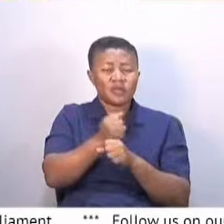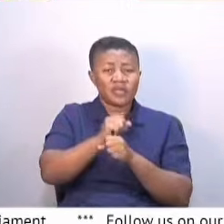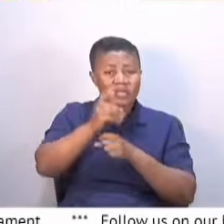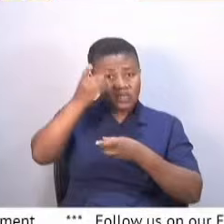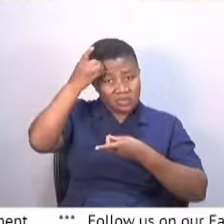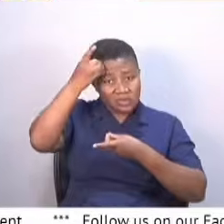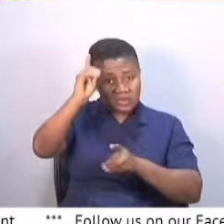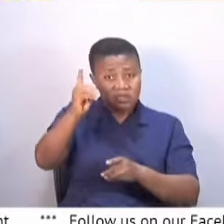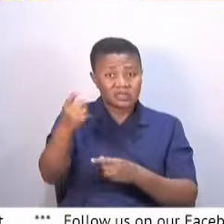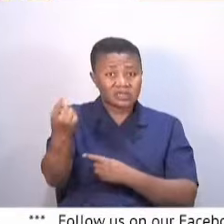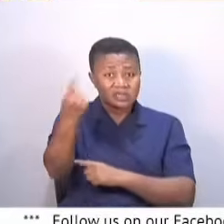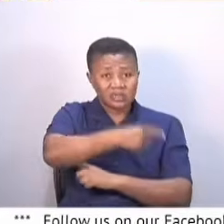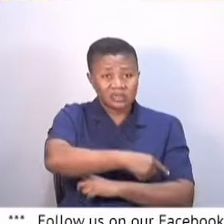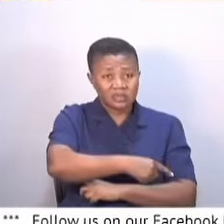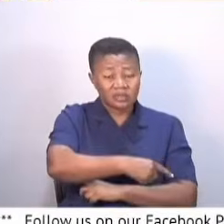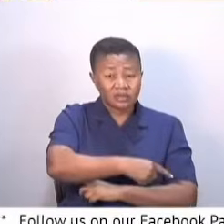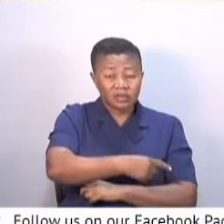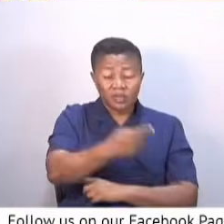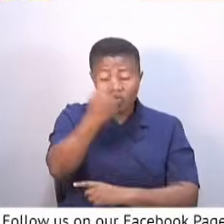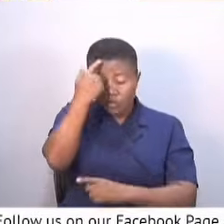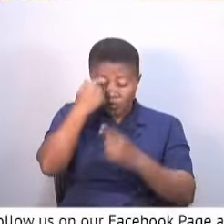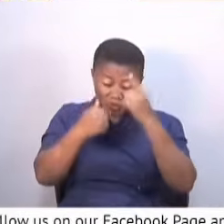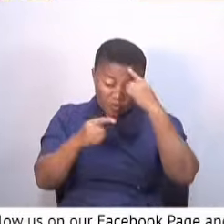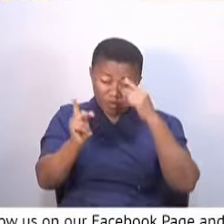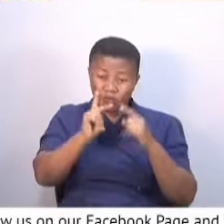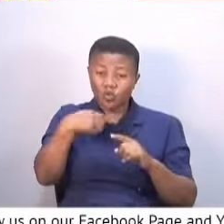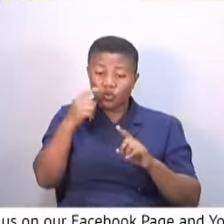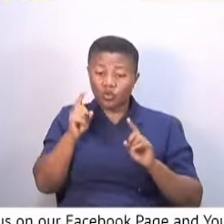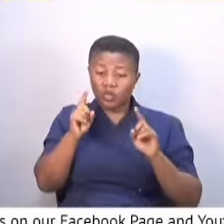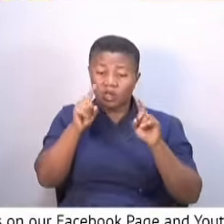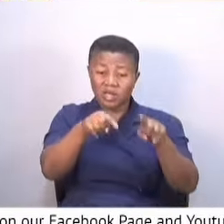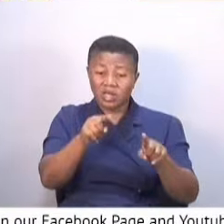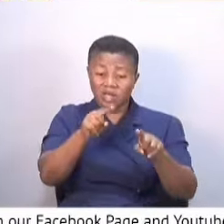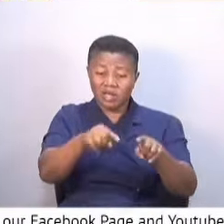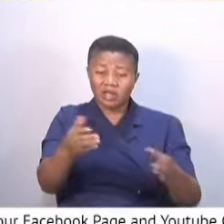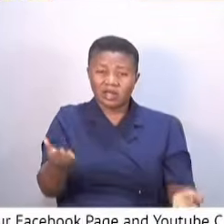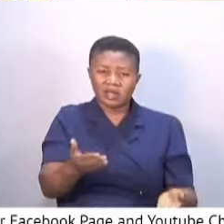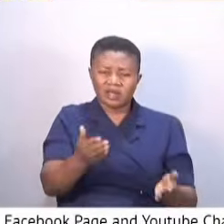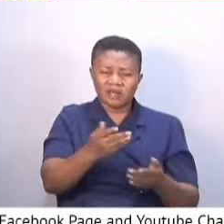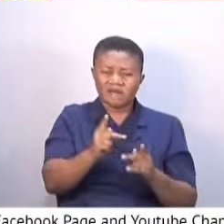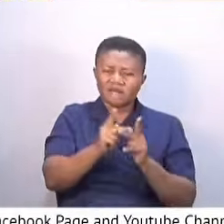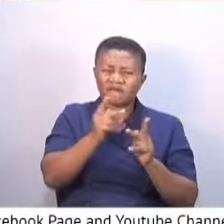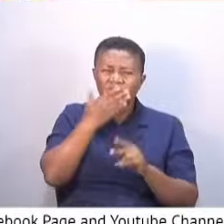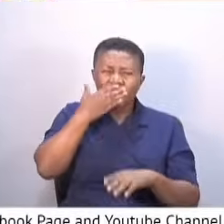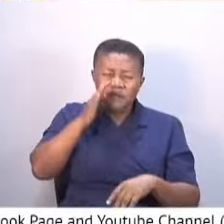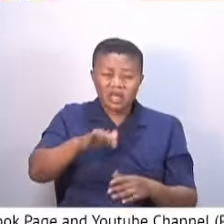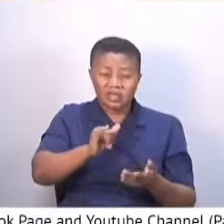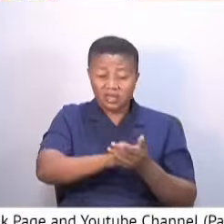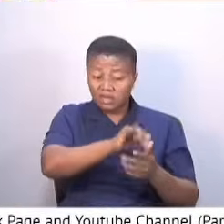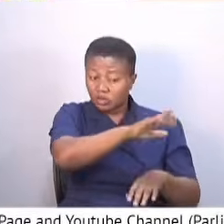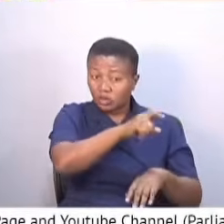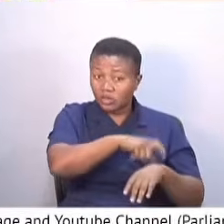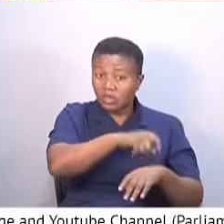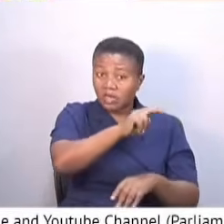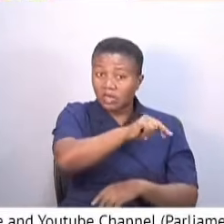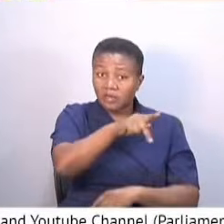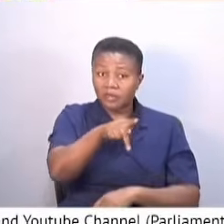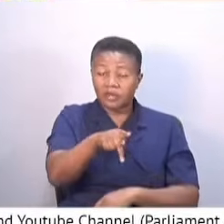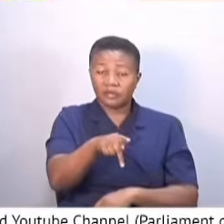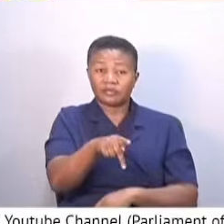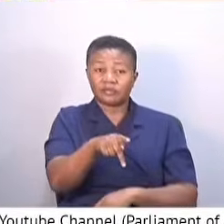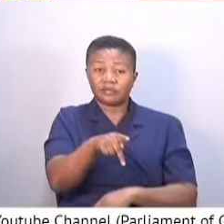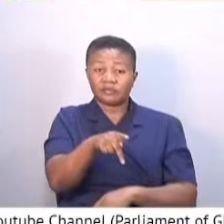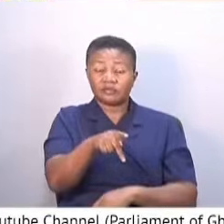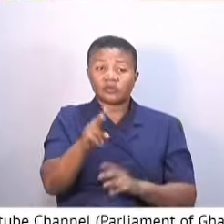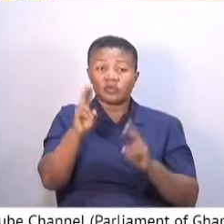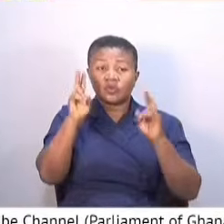day. It was because attendance was very, very poor, and this was during your regime. It is an